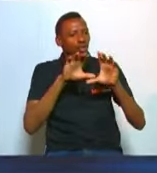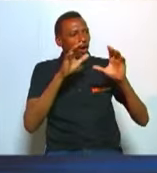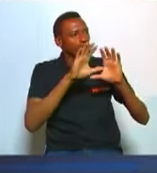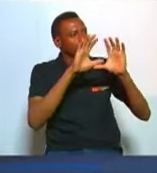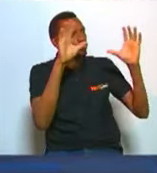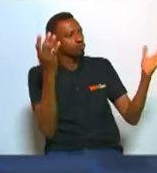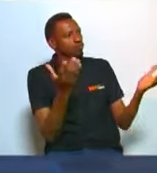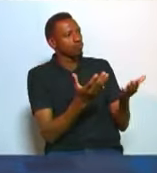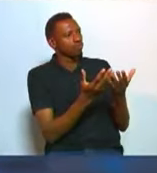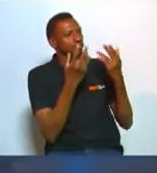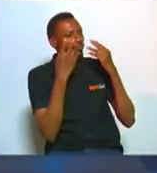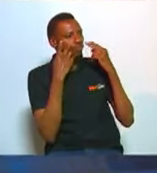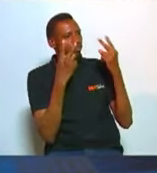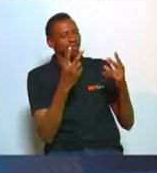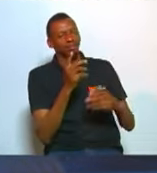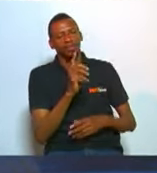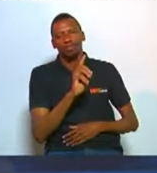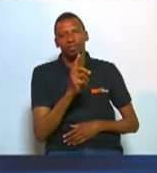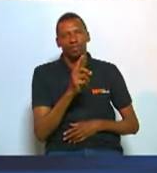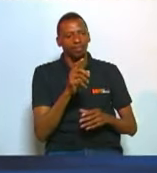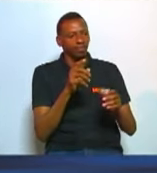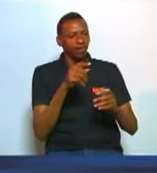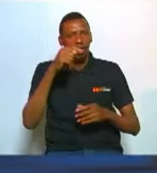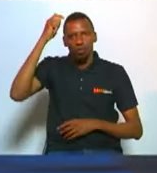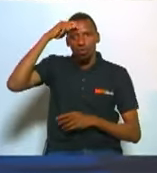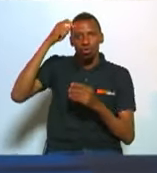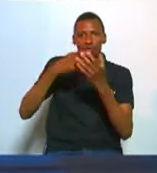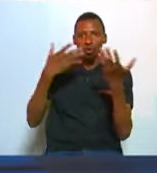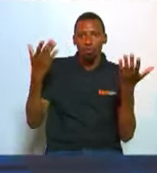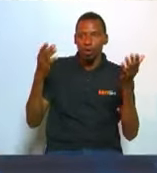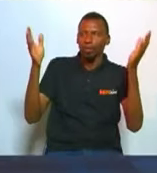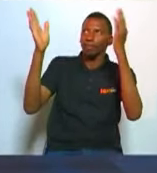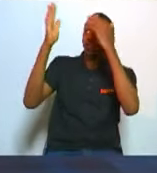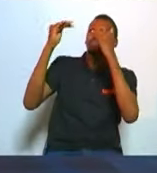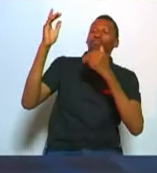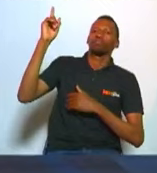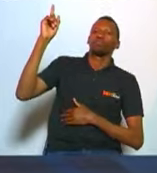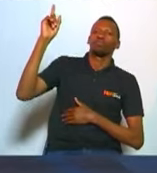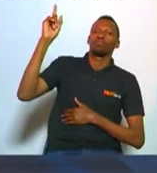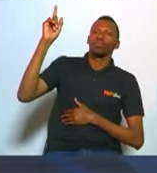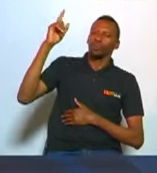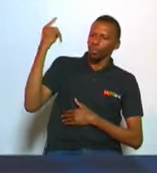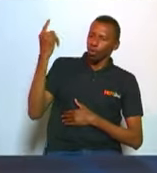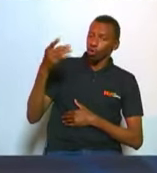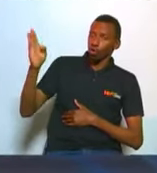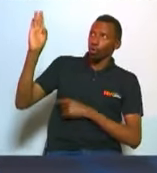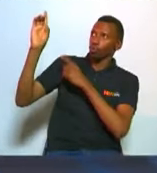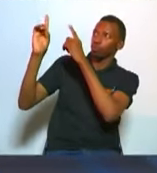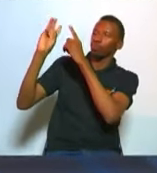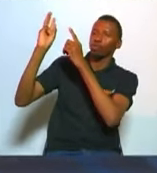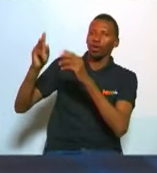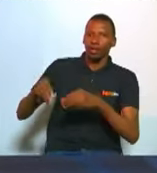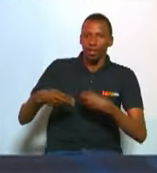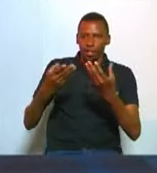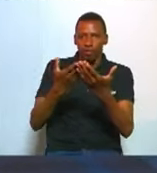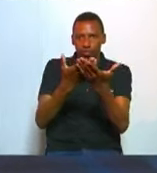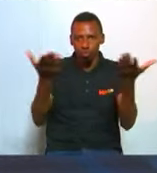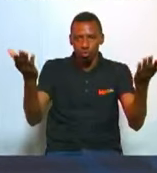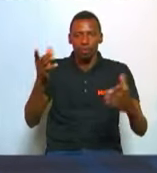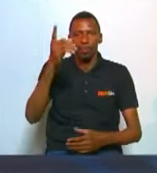it. This is the wisdom from above. It's only God will give you the right